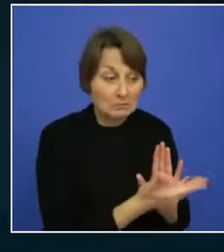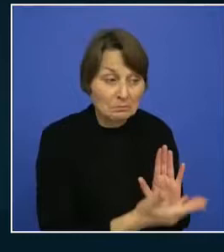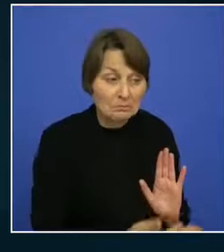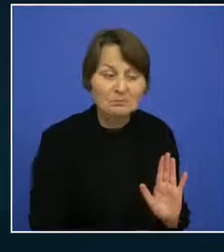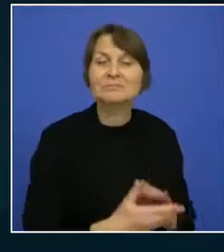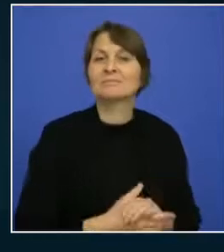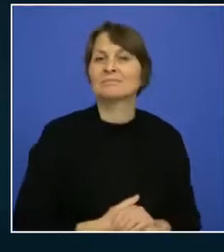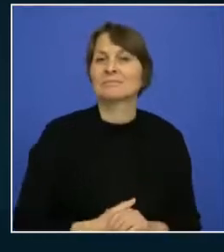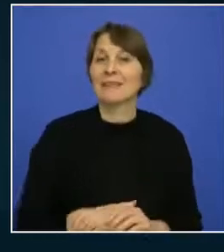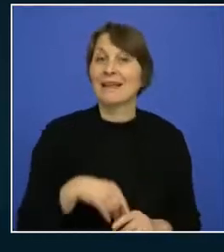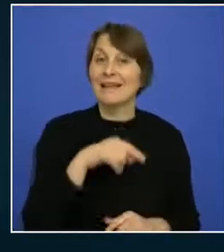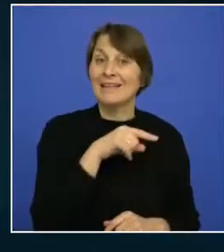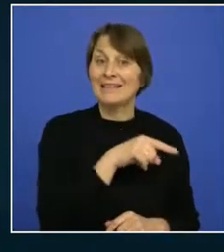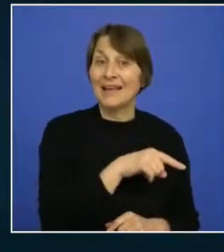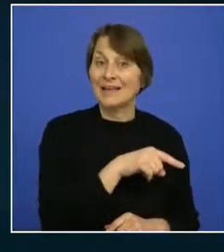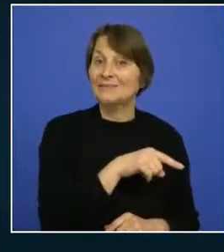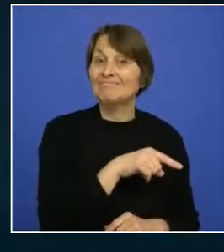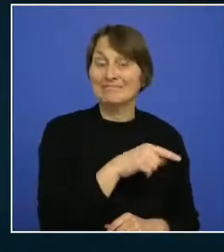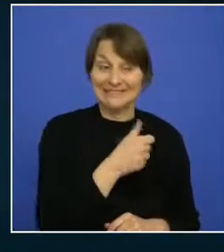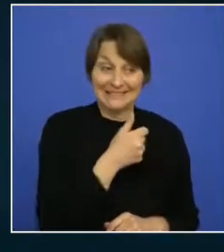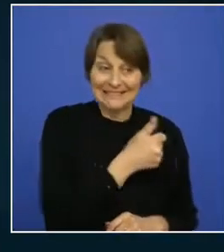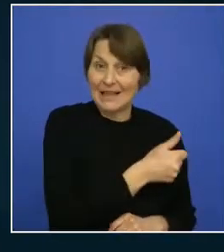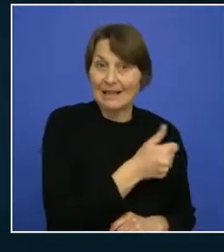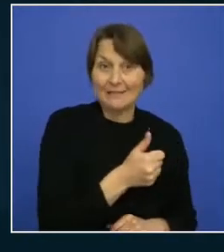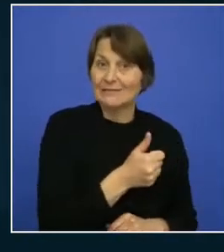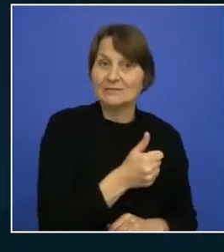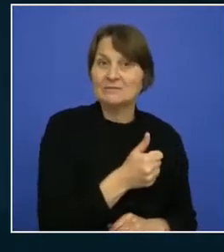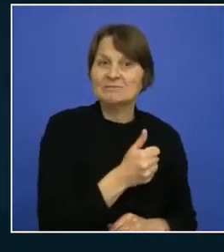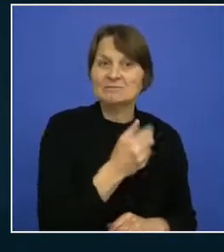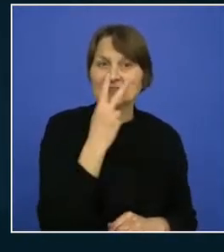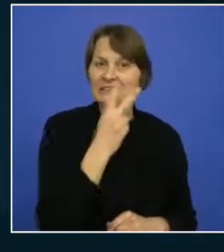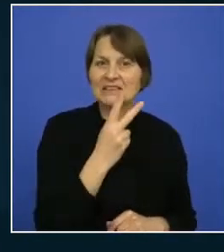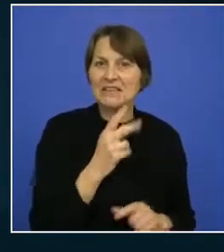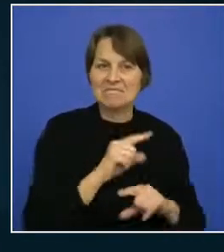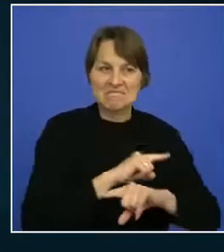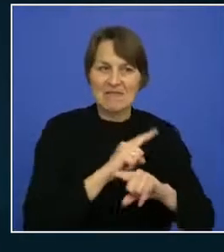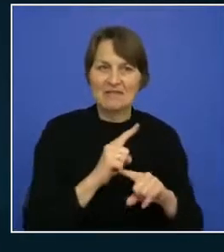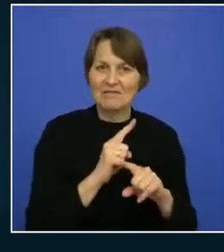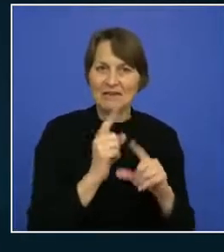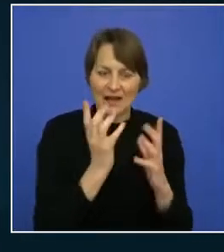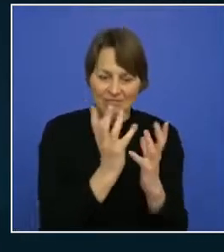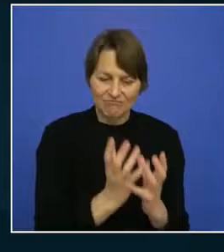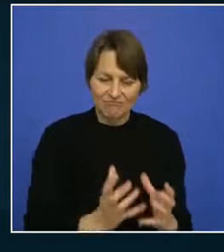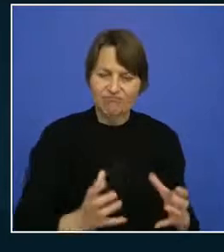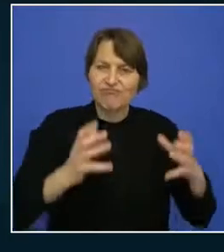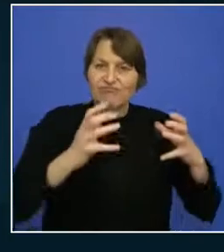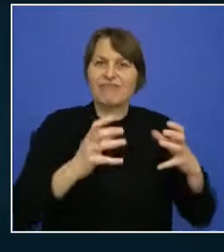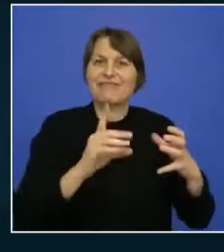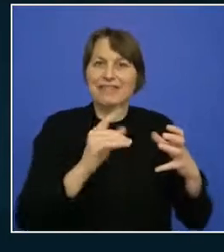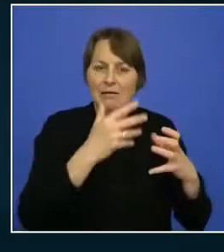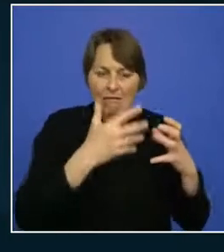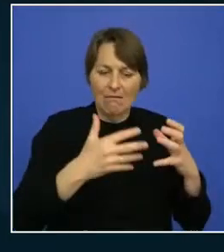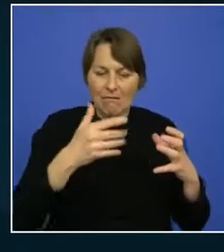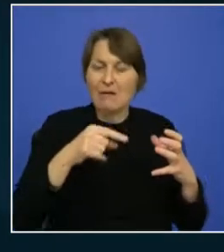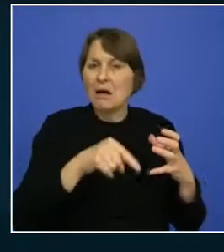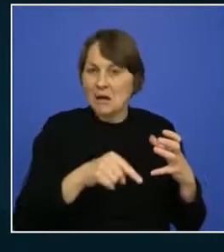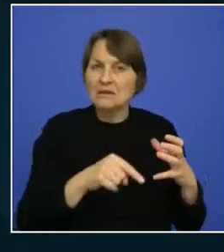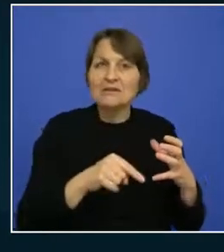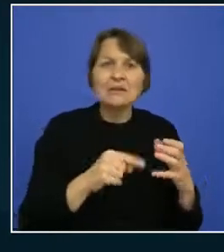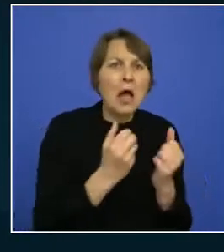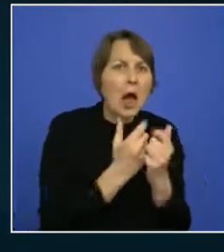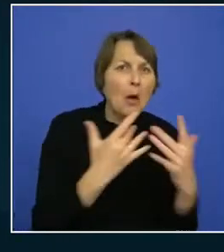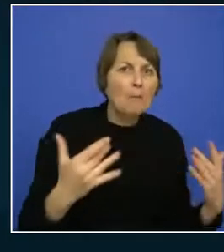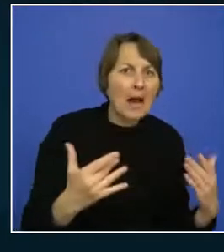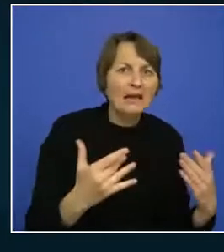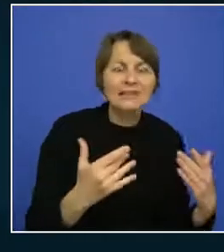the elephants in a data segment here. They have been able to say if it's one elephant, and they